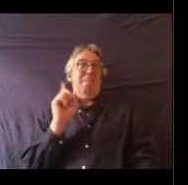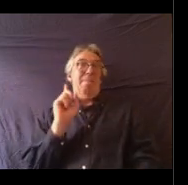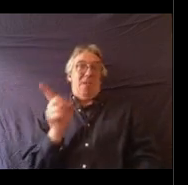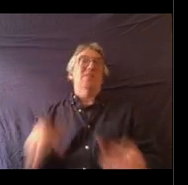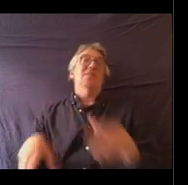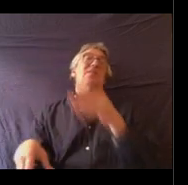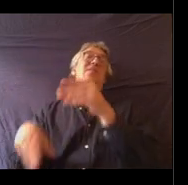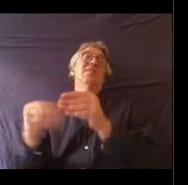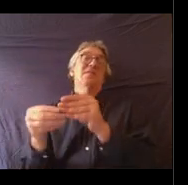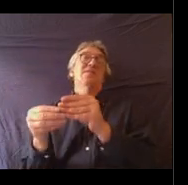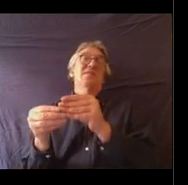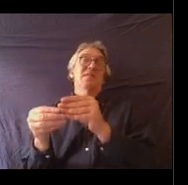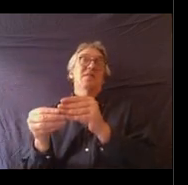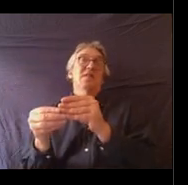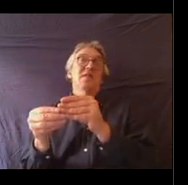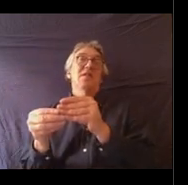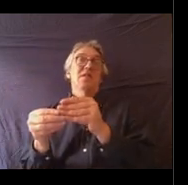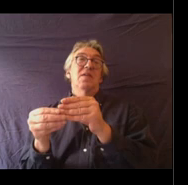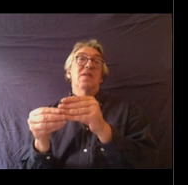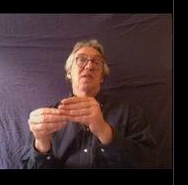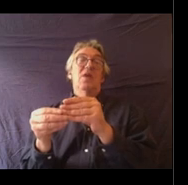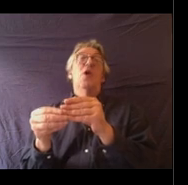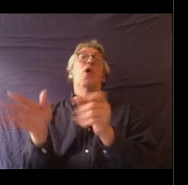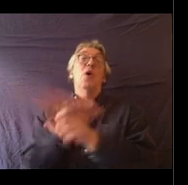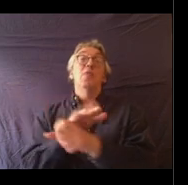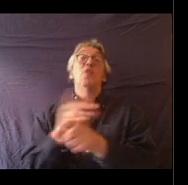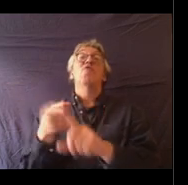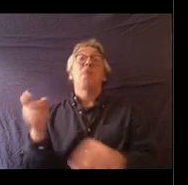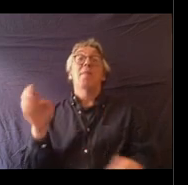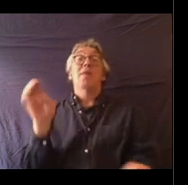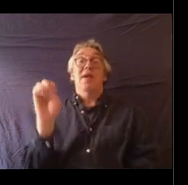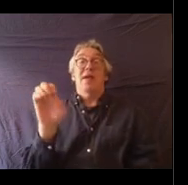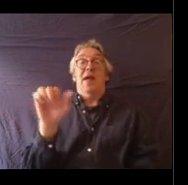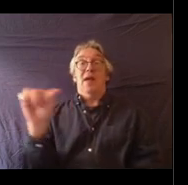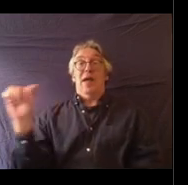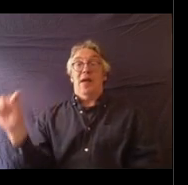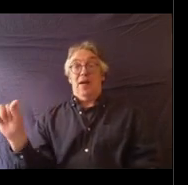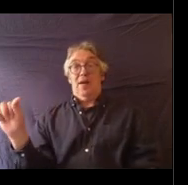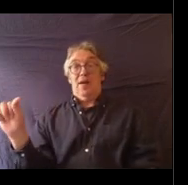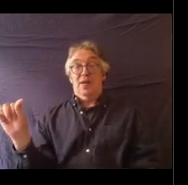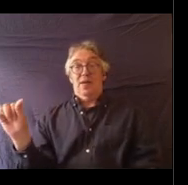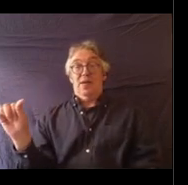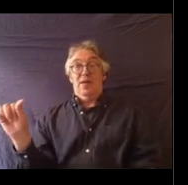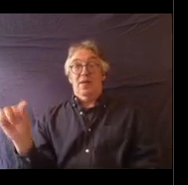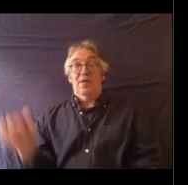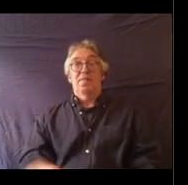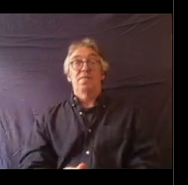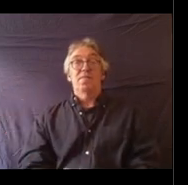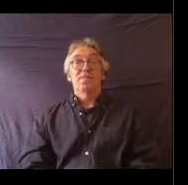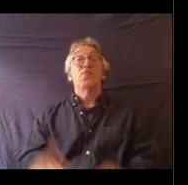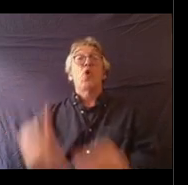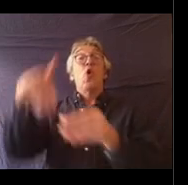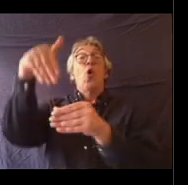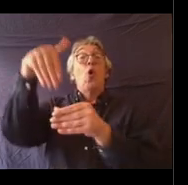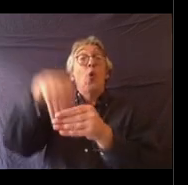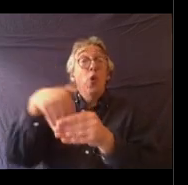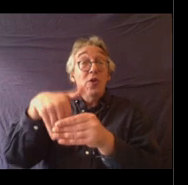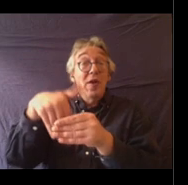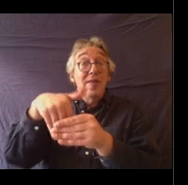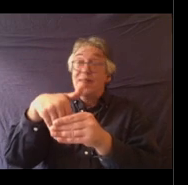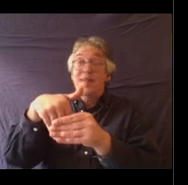points of access to the content are covered by the Accessibility Act, and the content will be covered by the